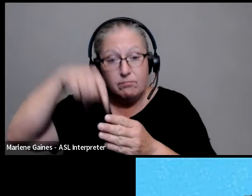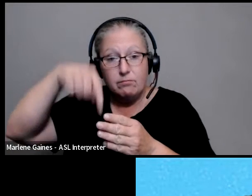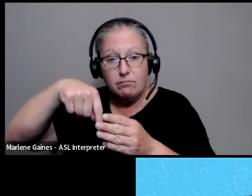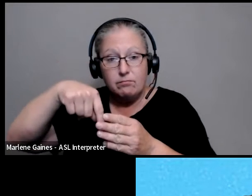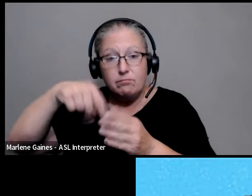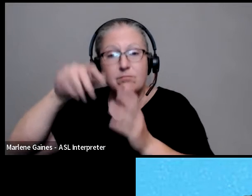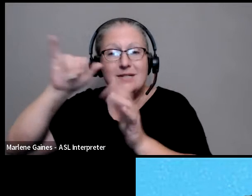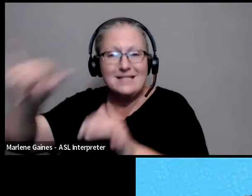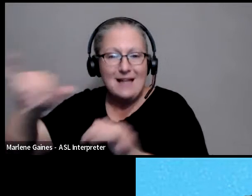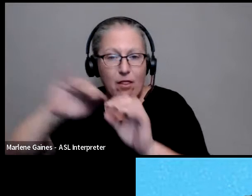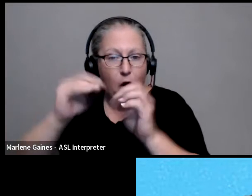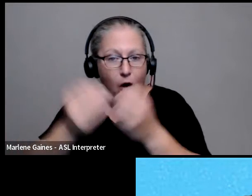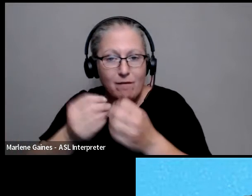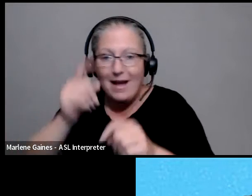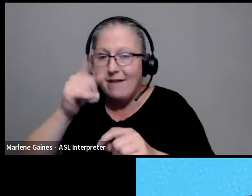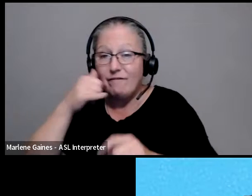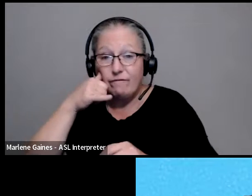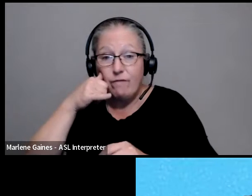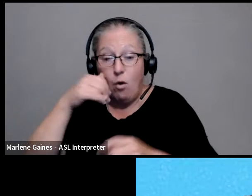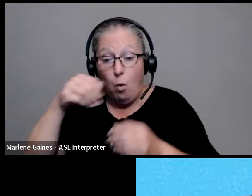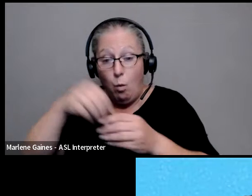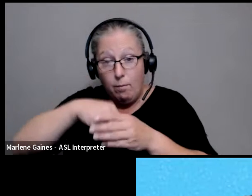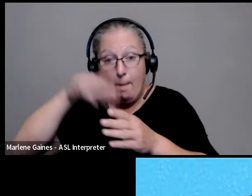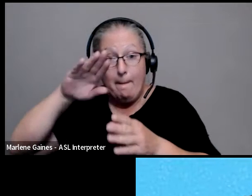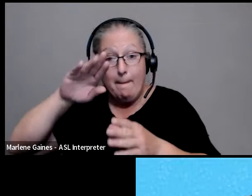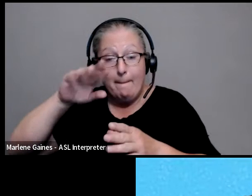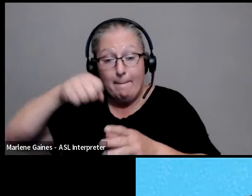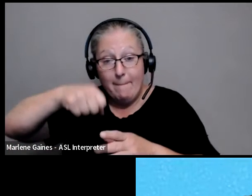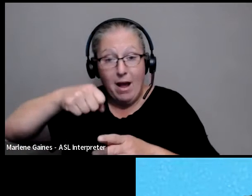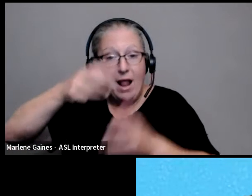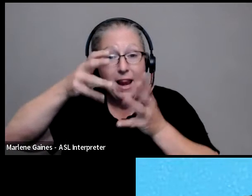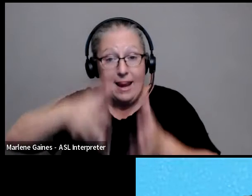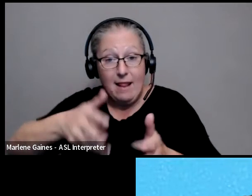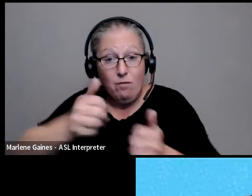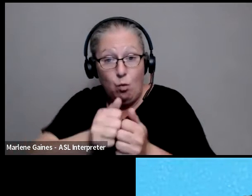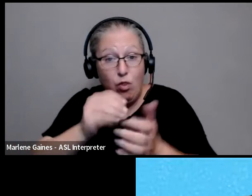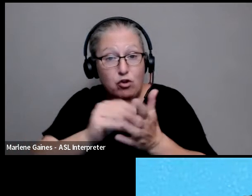the office. So they didn't get to keep the pouch with them. But the idea there was,